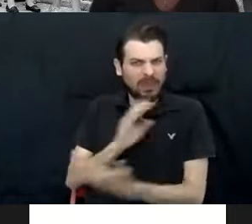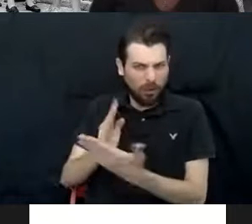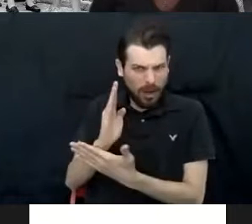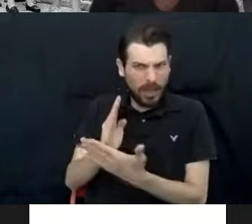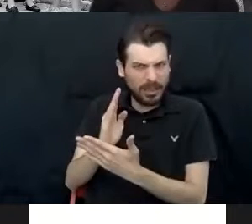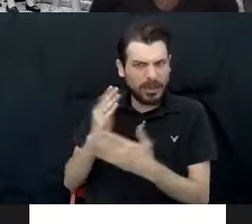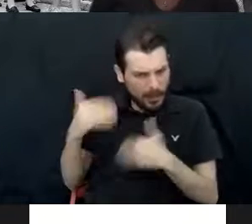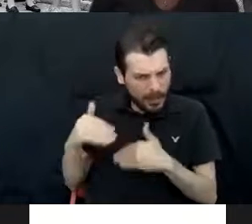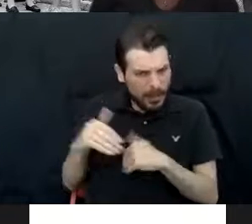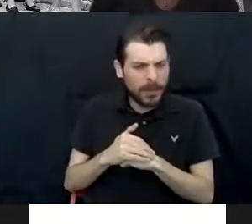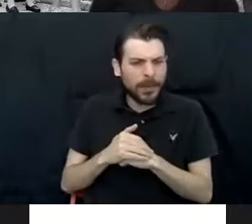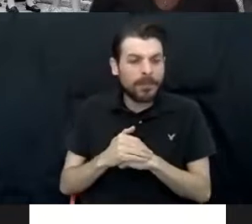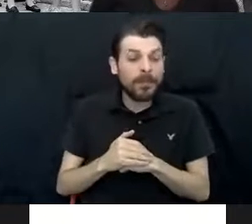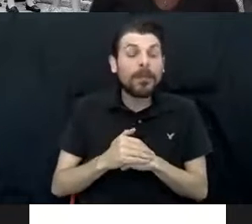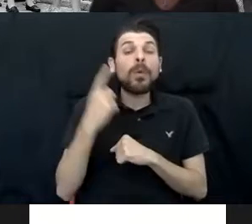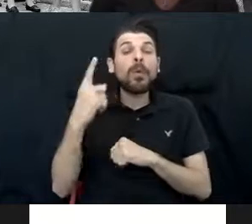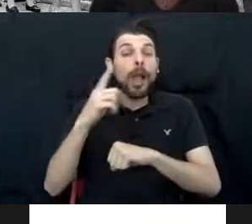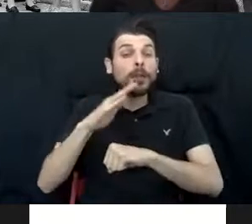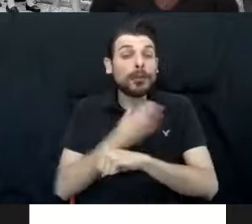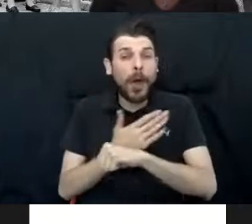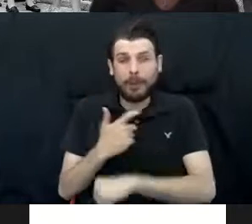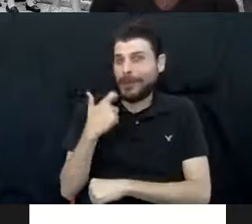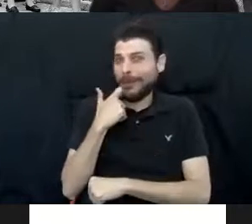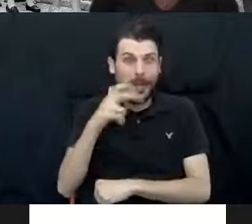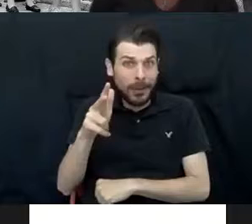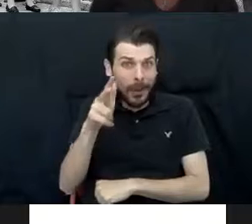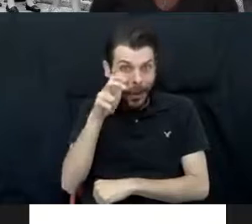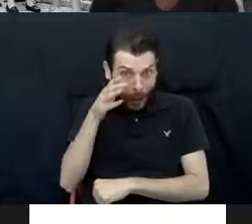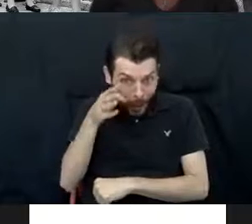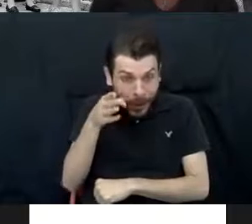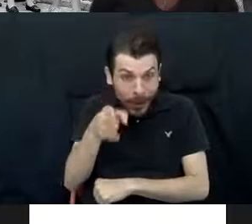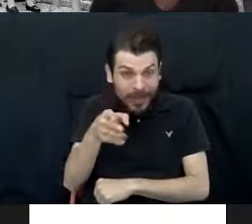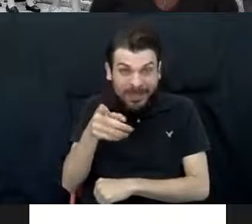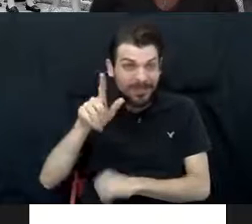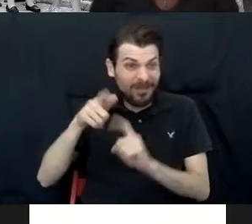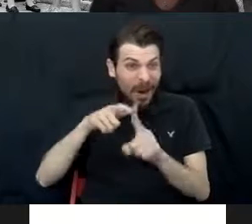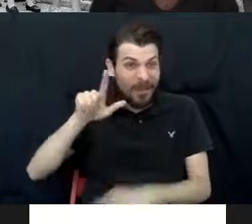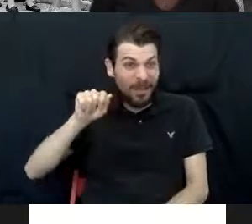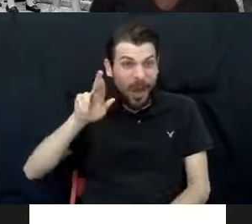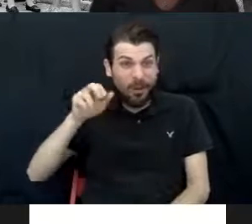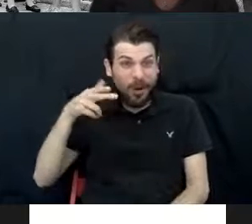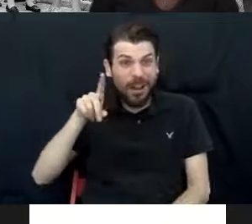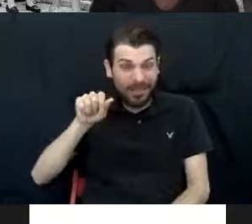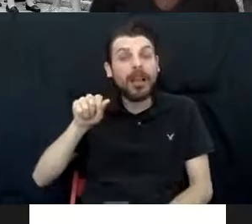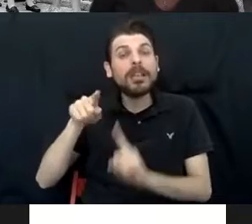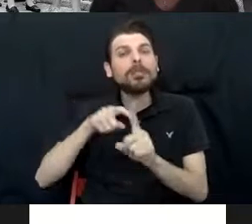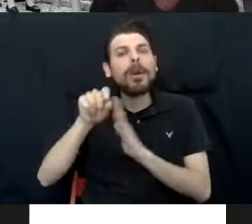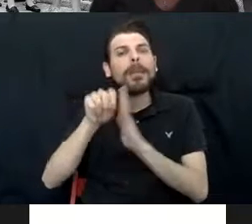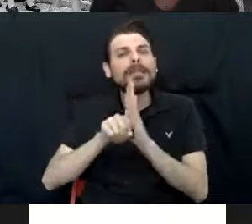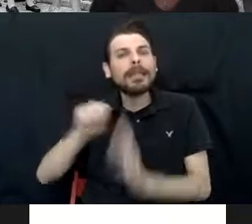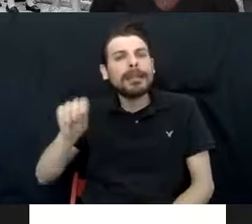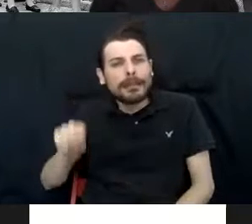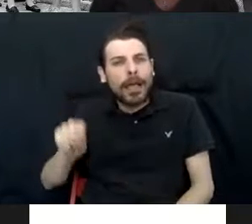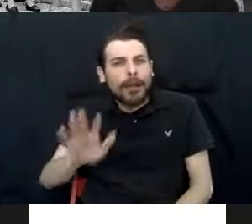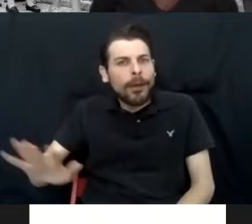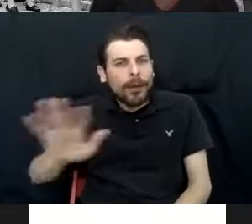song, which we often sang during the movement in the South. The words of these freedom songs were changed to